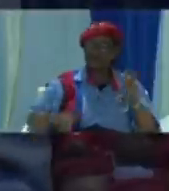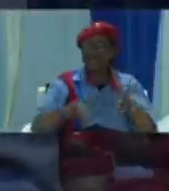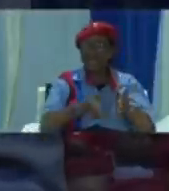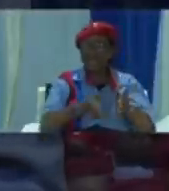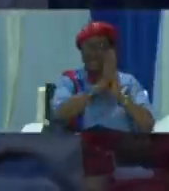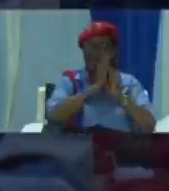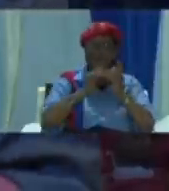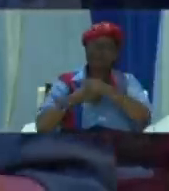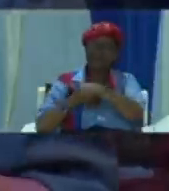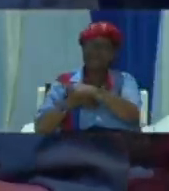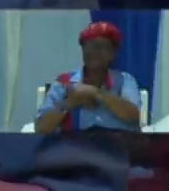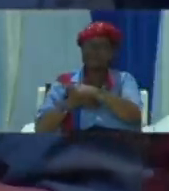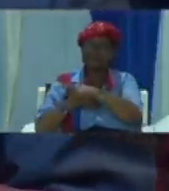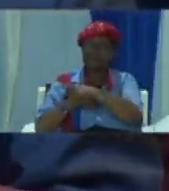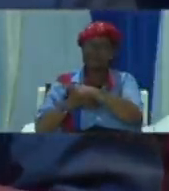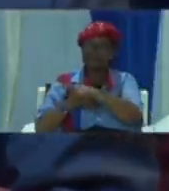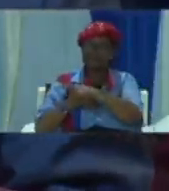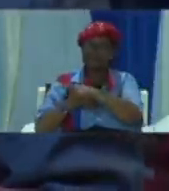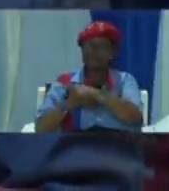asked me